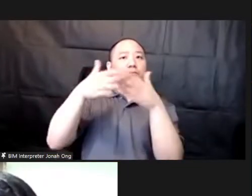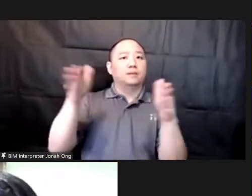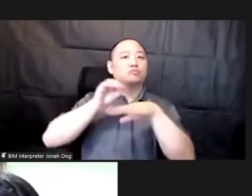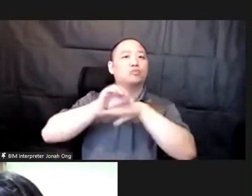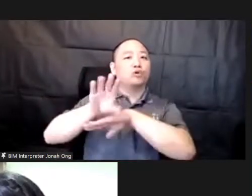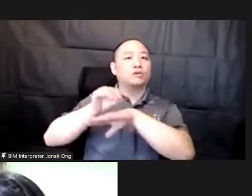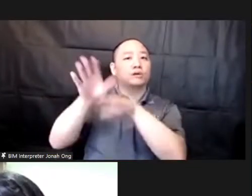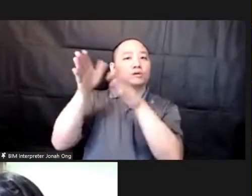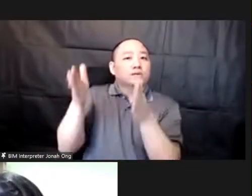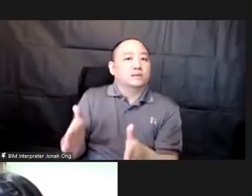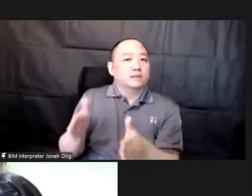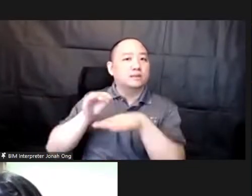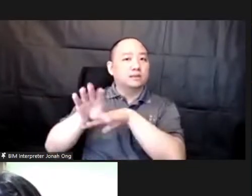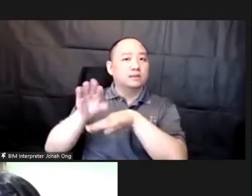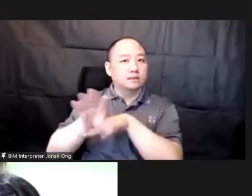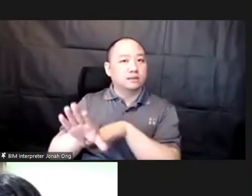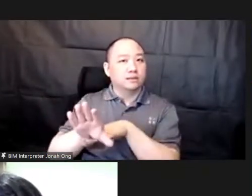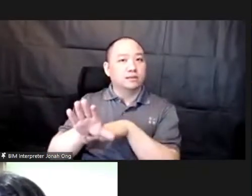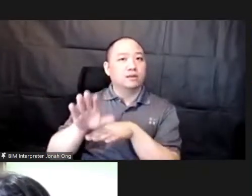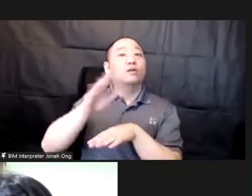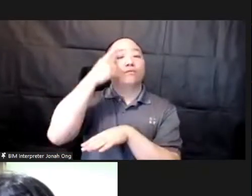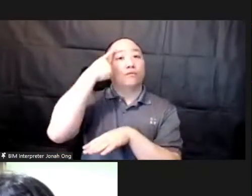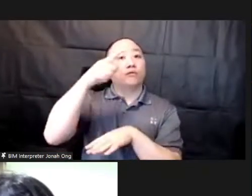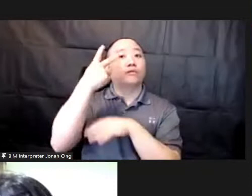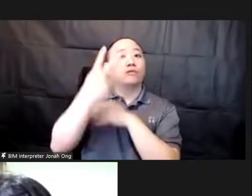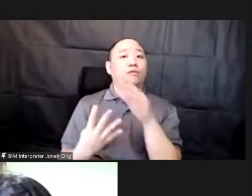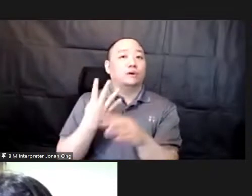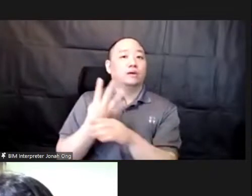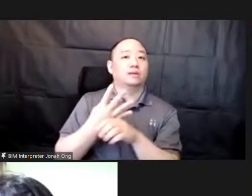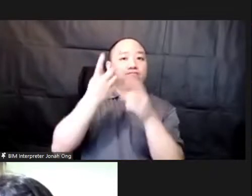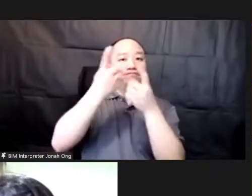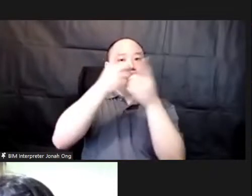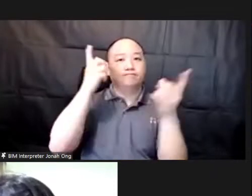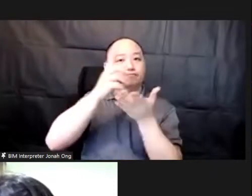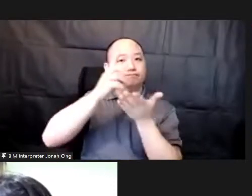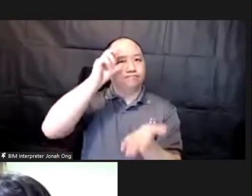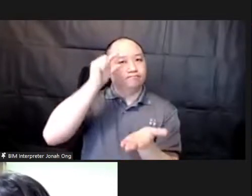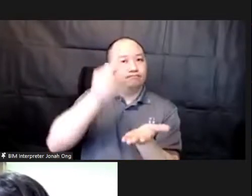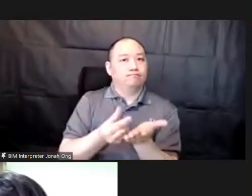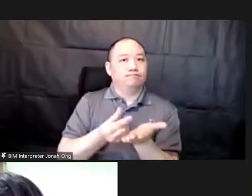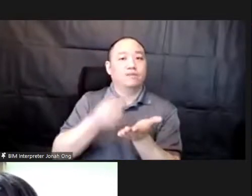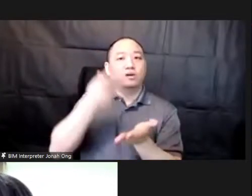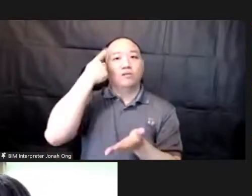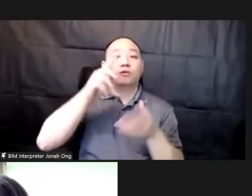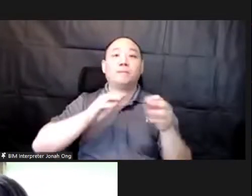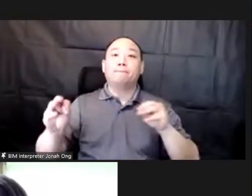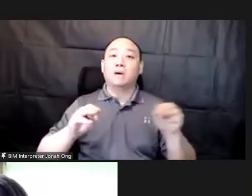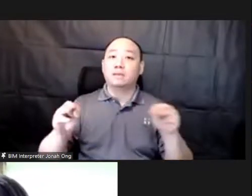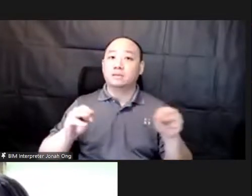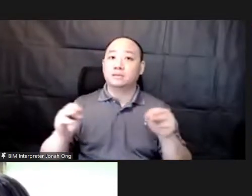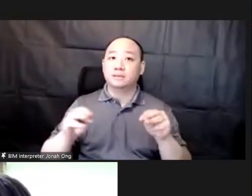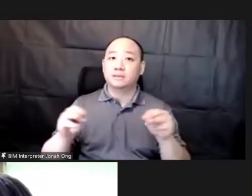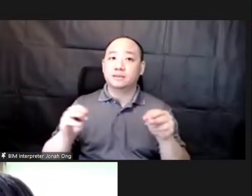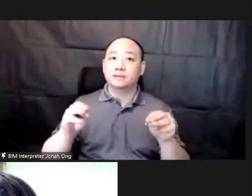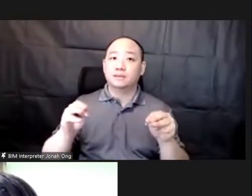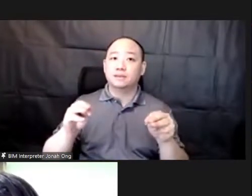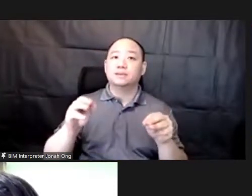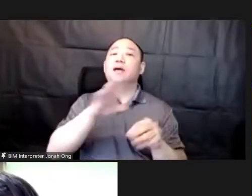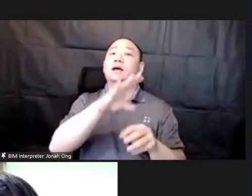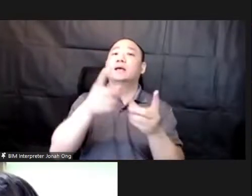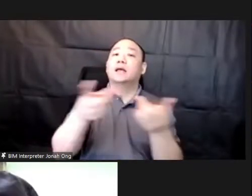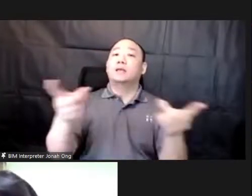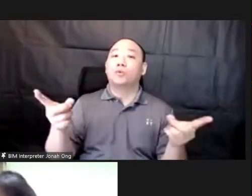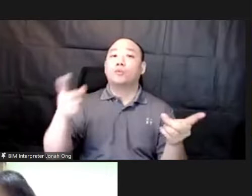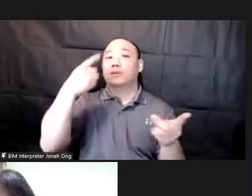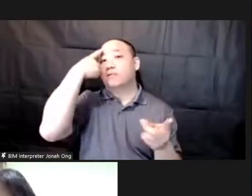Cheryl graduated with a degree in mass communications and a master's in management. She also holds a postgraduate diploma in education.